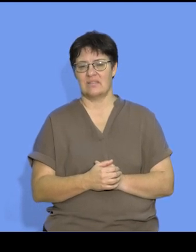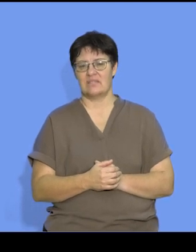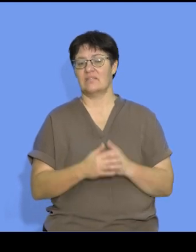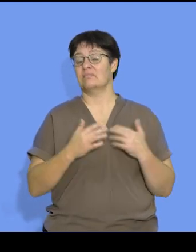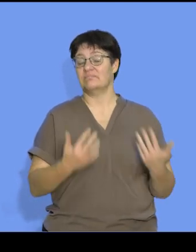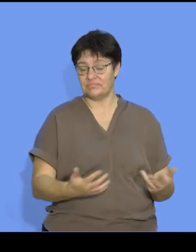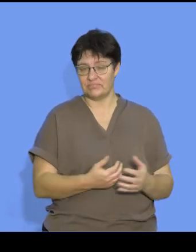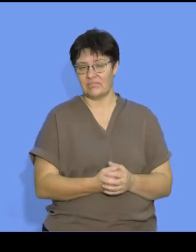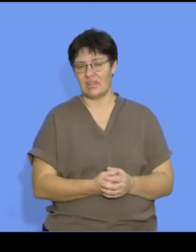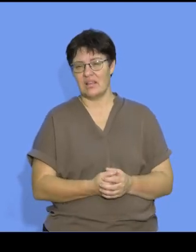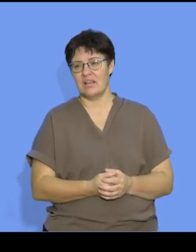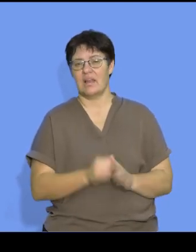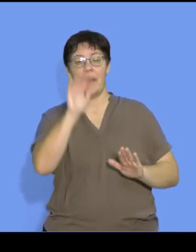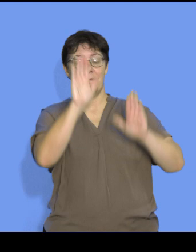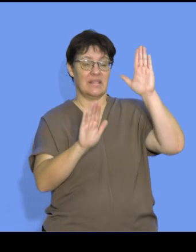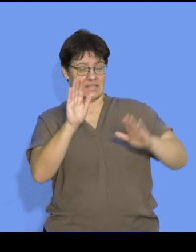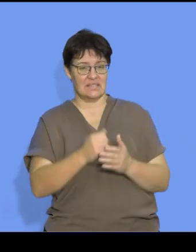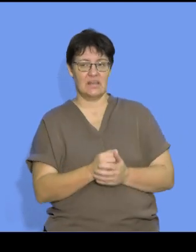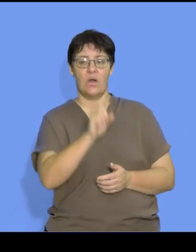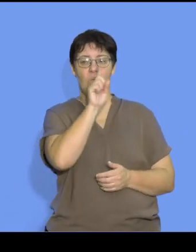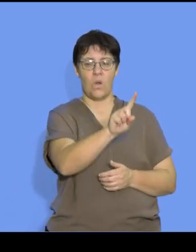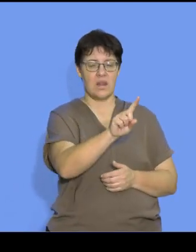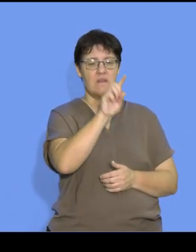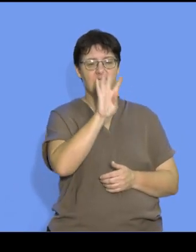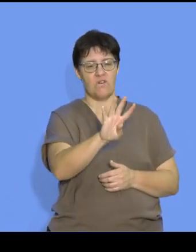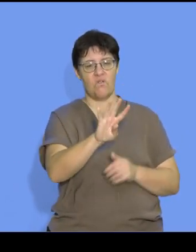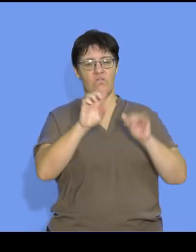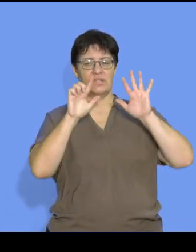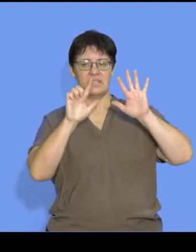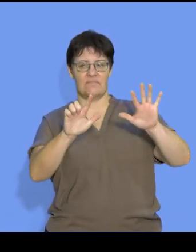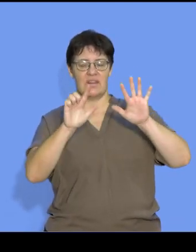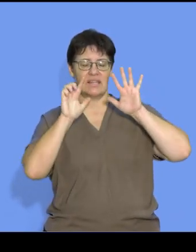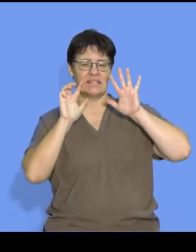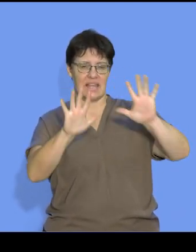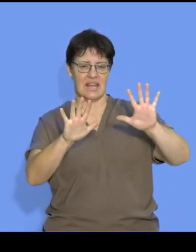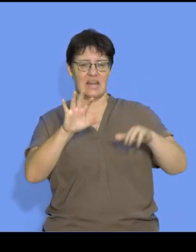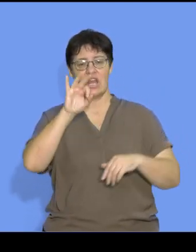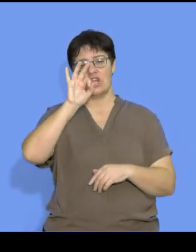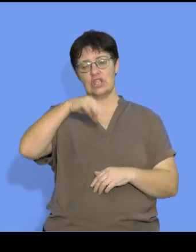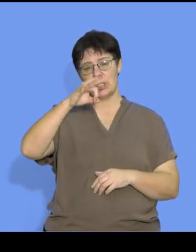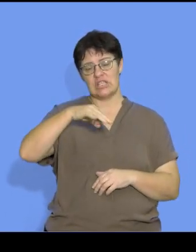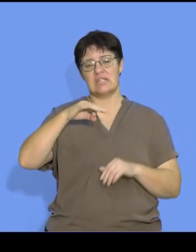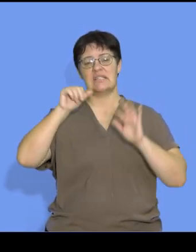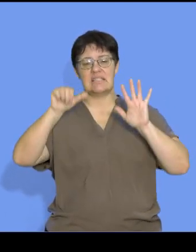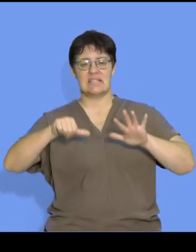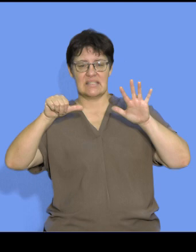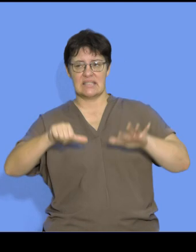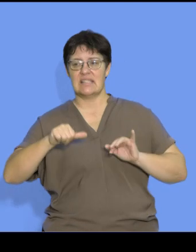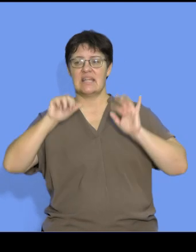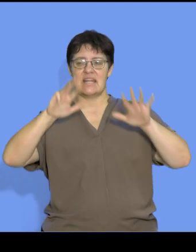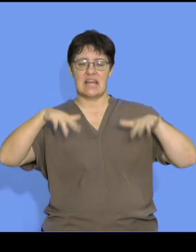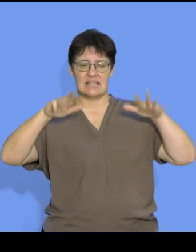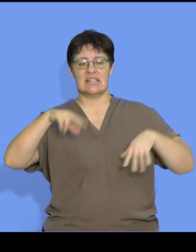So we are given the pattern 1, 4, 7, 10, 13, 16,